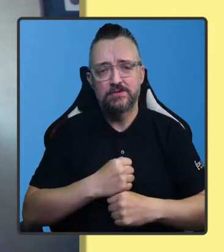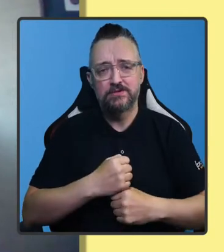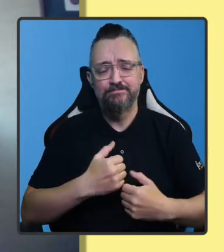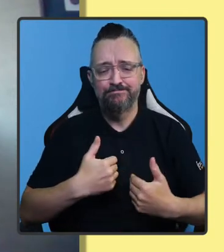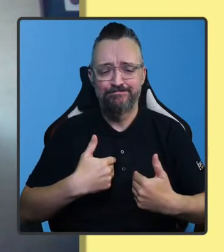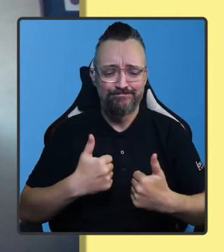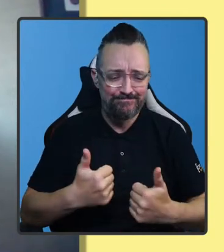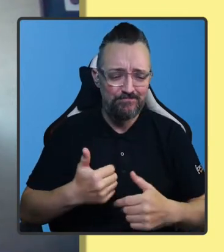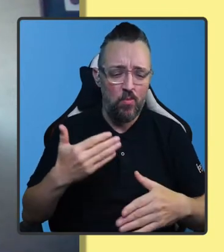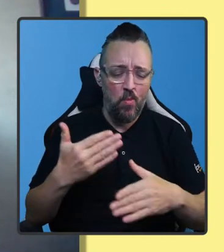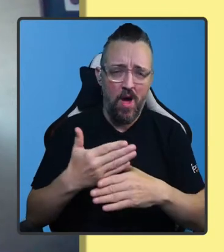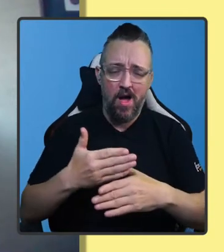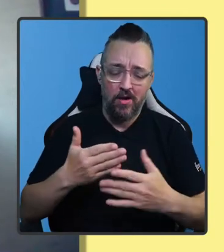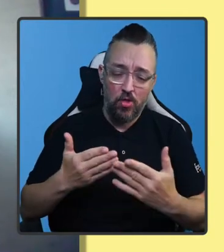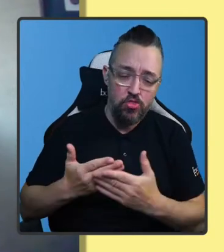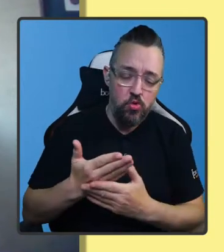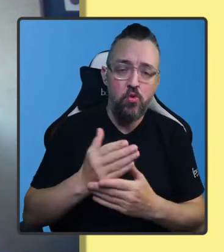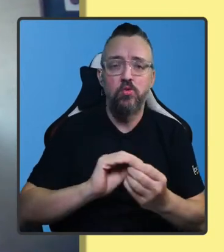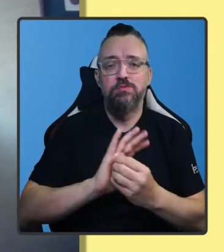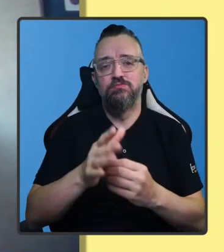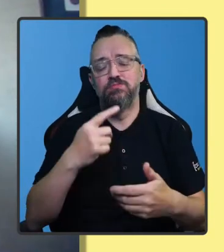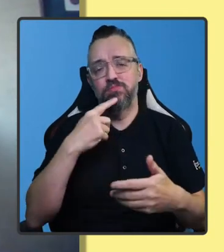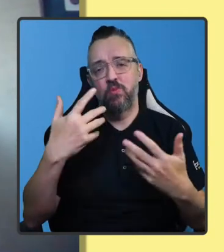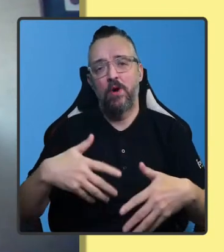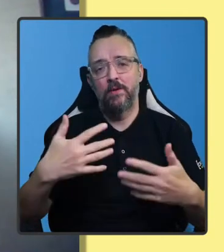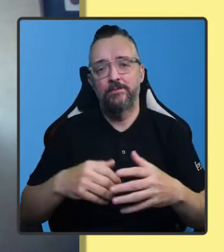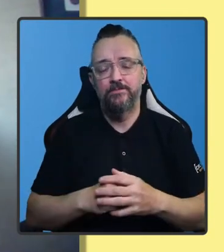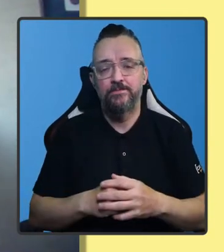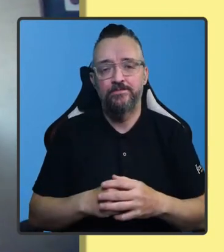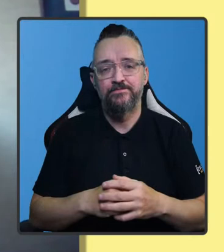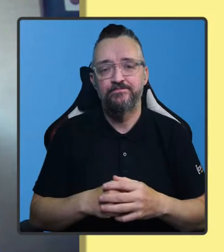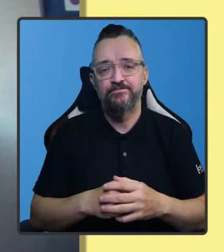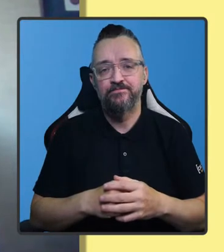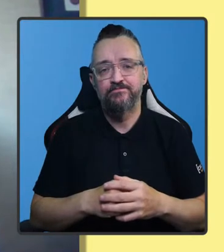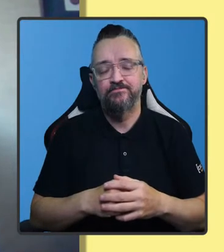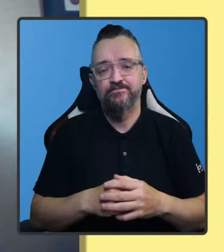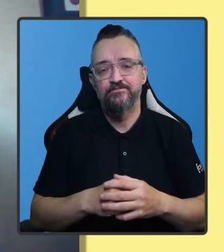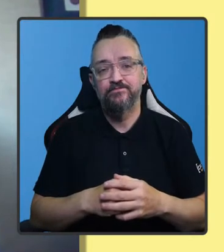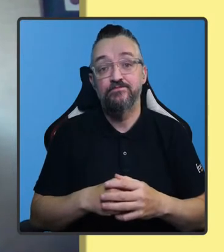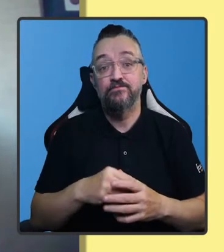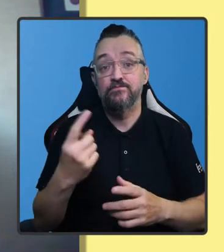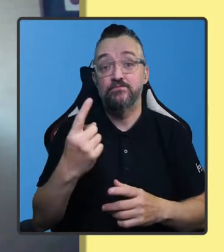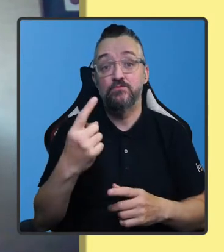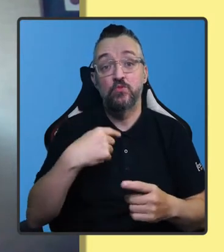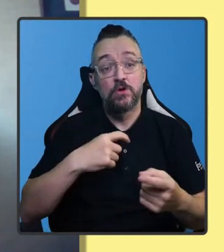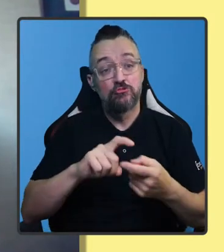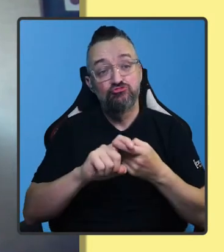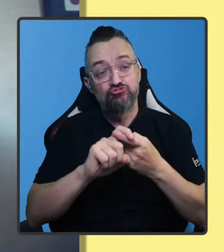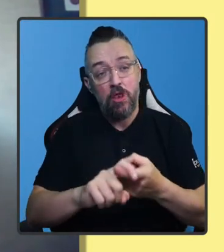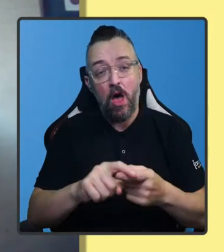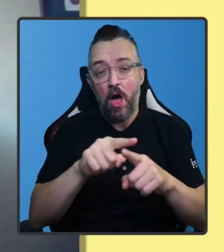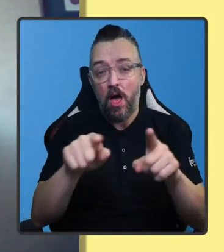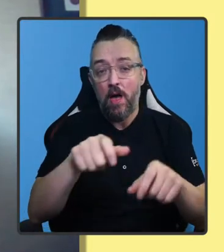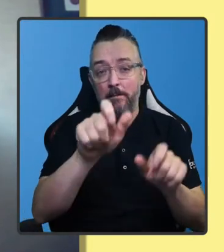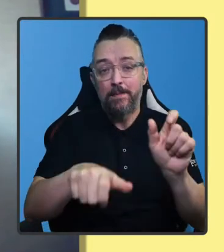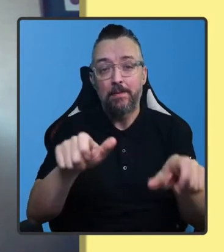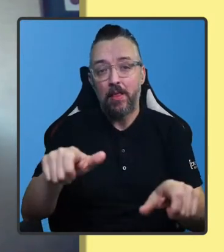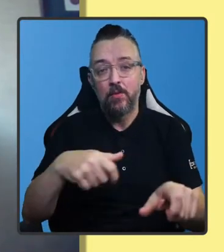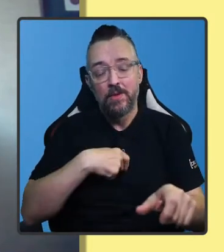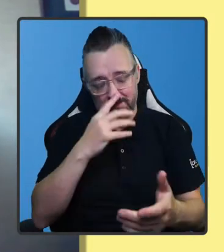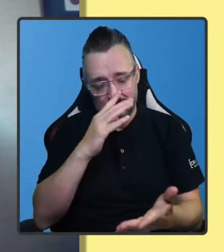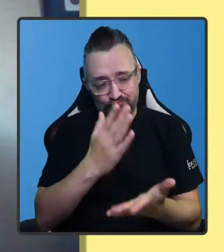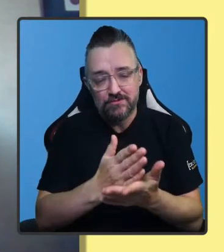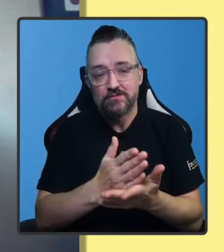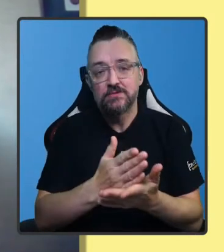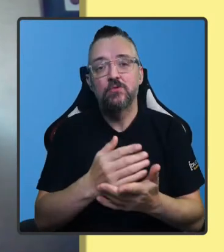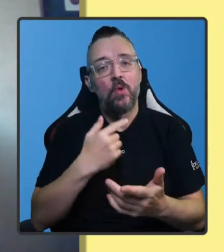this pandemic. And we can all have faith that those on whom we have relied during these difficult months will continue to give their